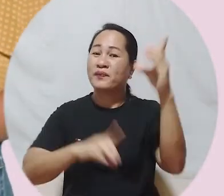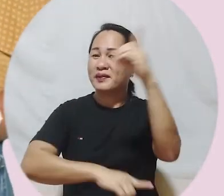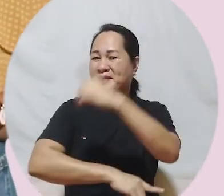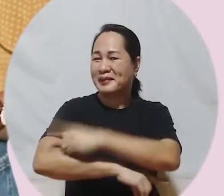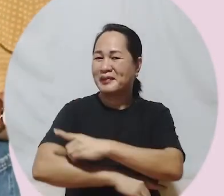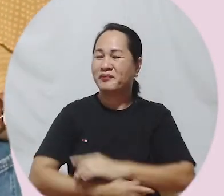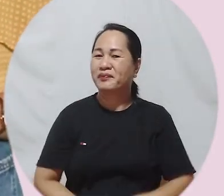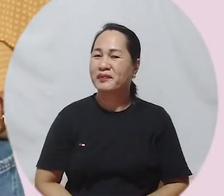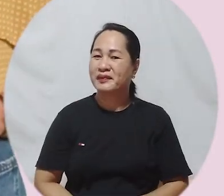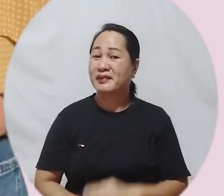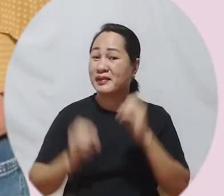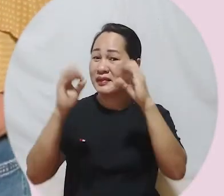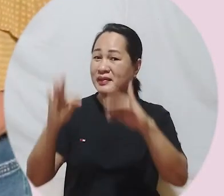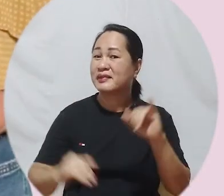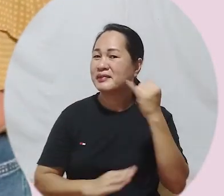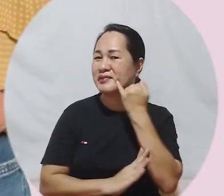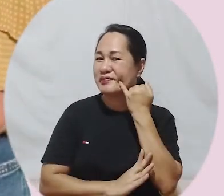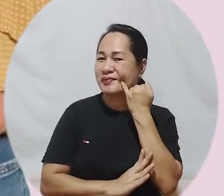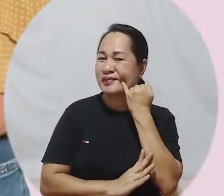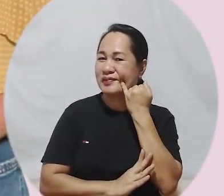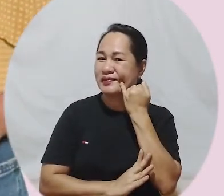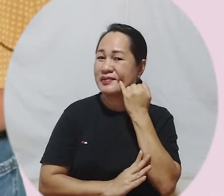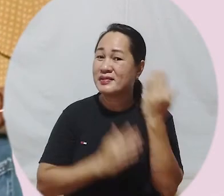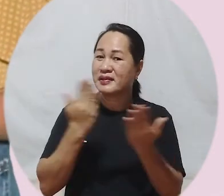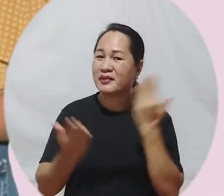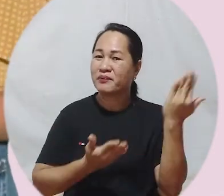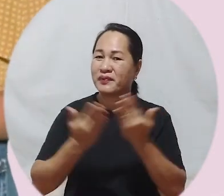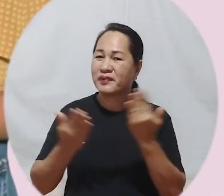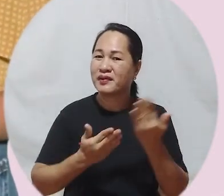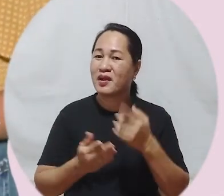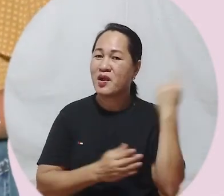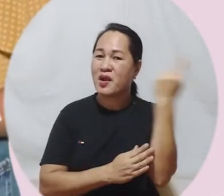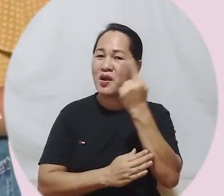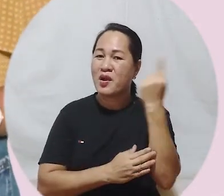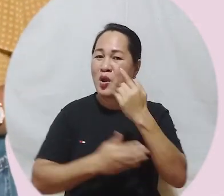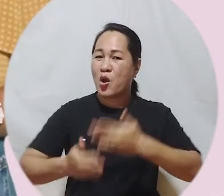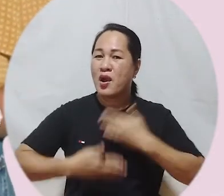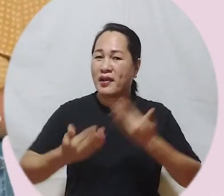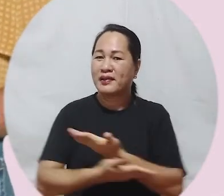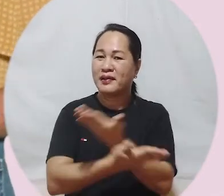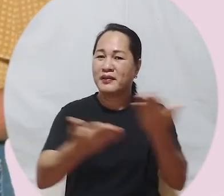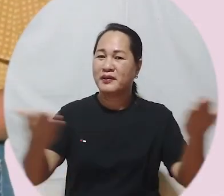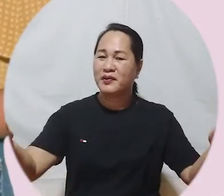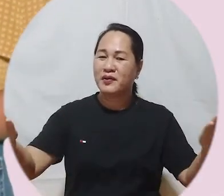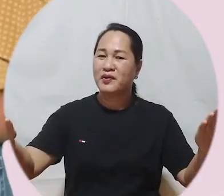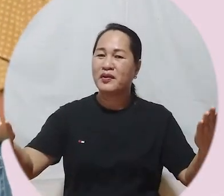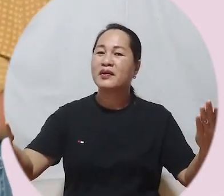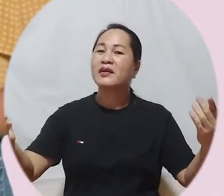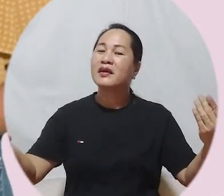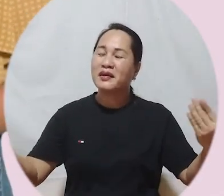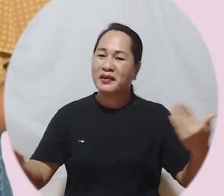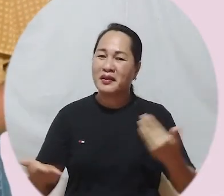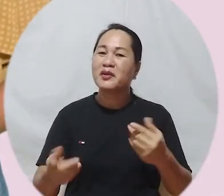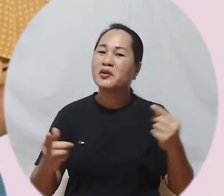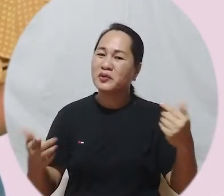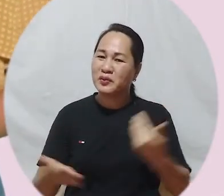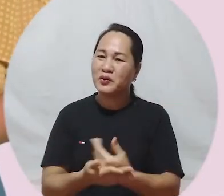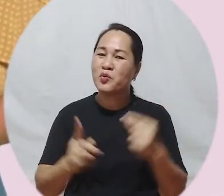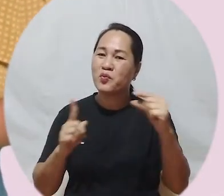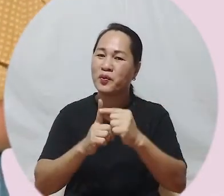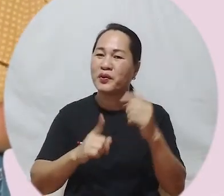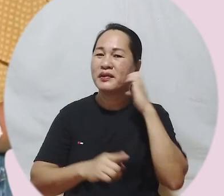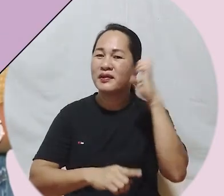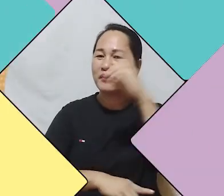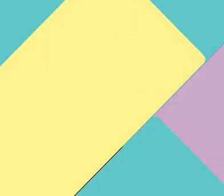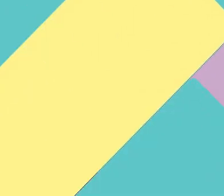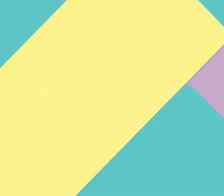Day segment. This is Teacher Jennifer at your service and always happy to give you brand new words every